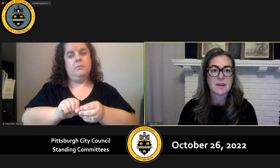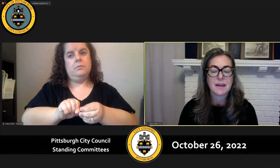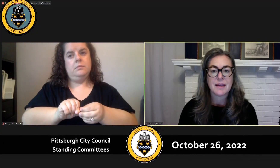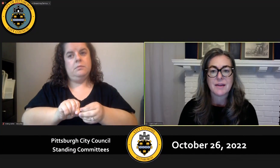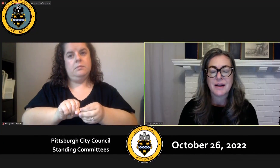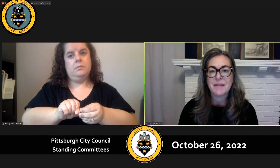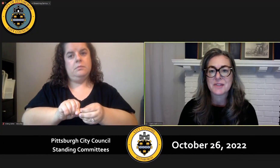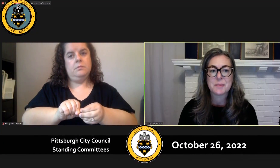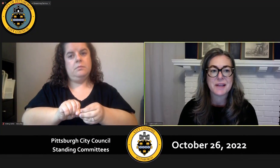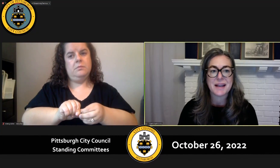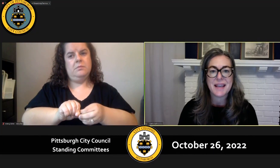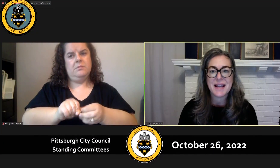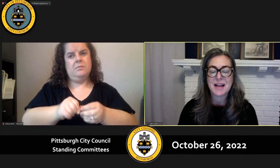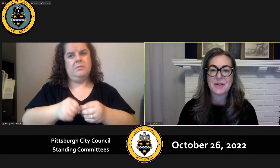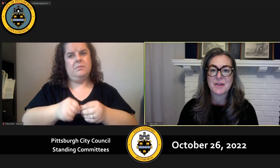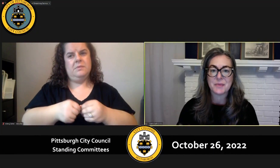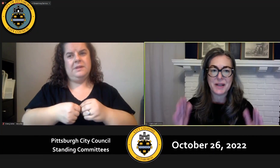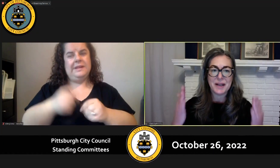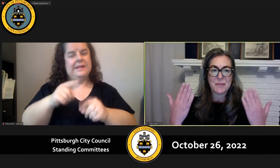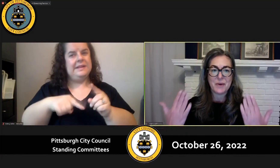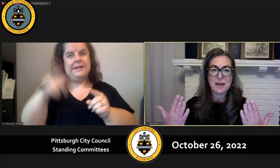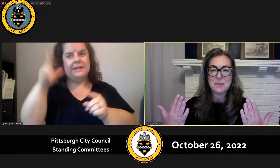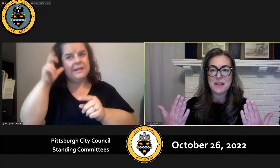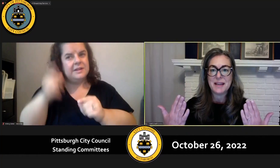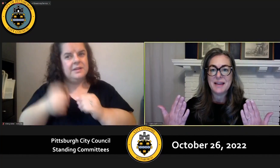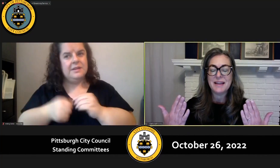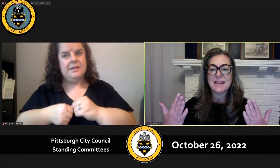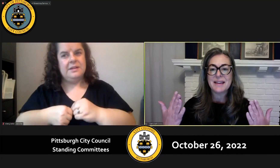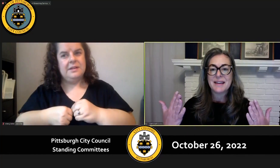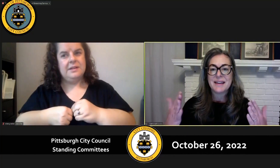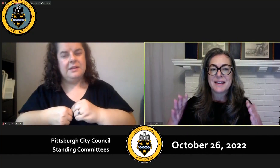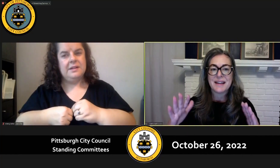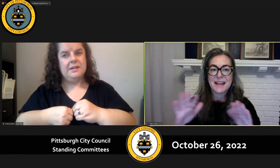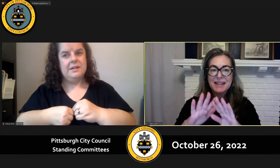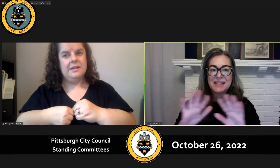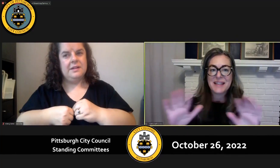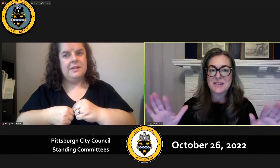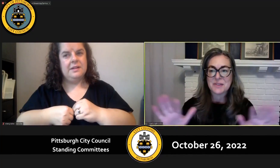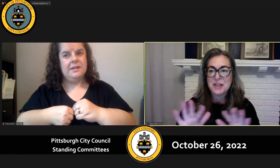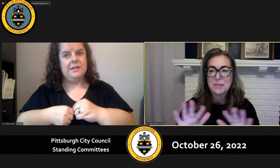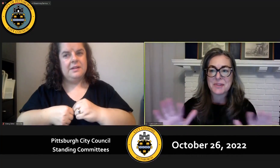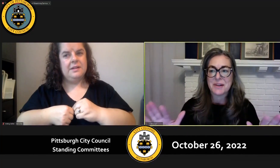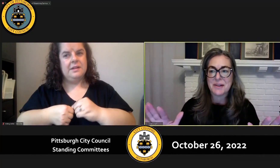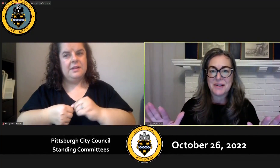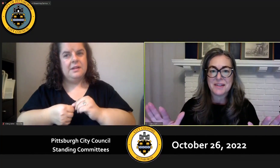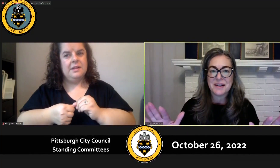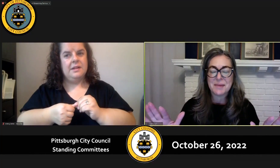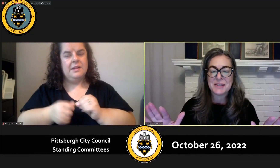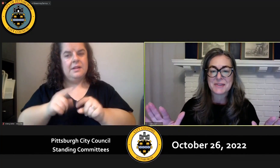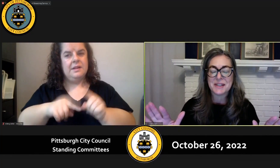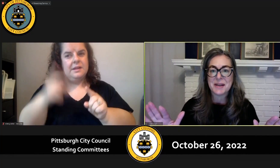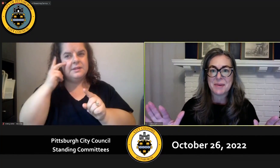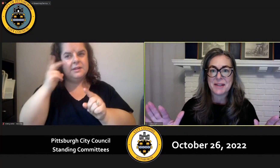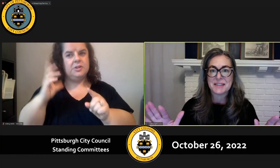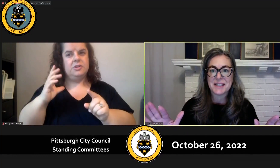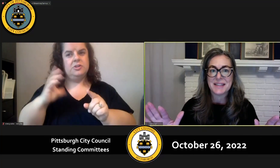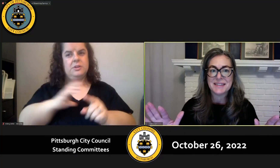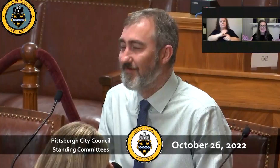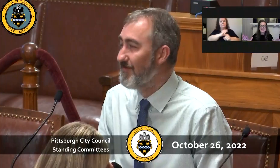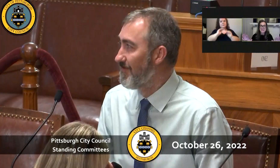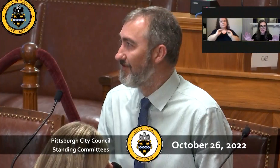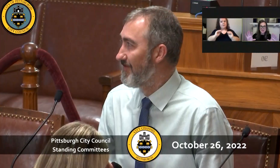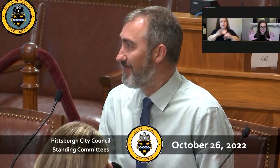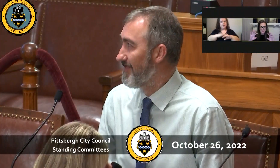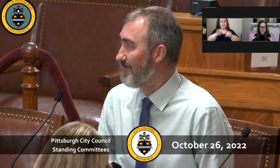yes if i would speak i can't when um when i'm speaking i can't see council chambers at all on my screen i apologize